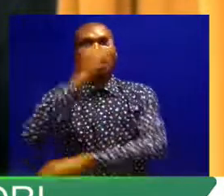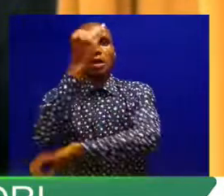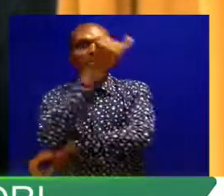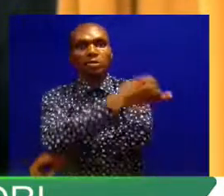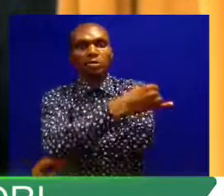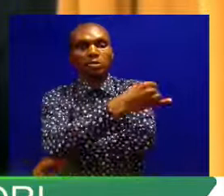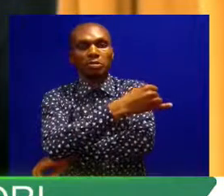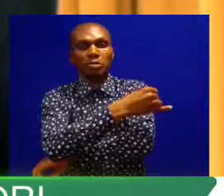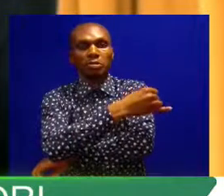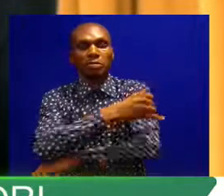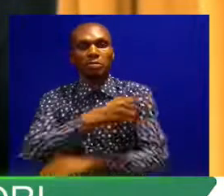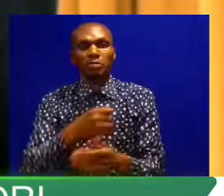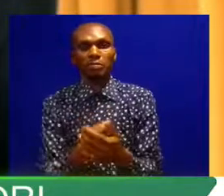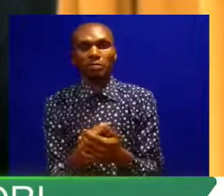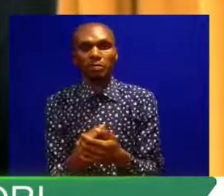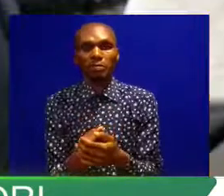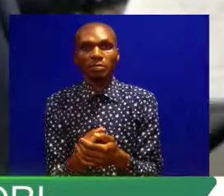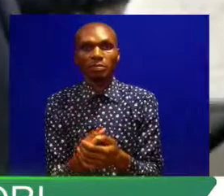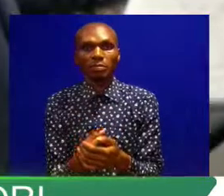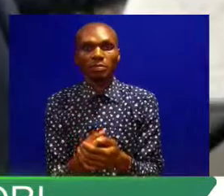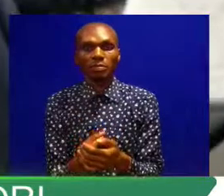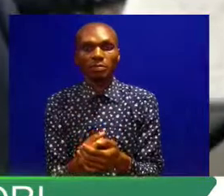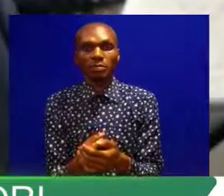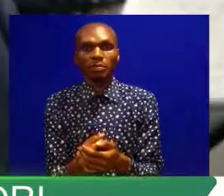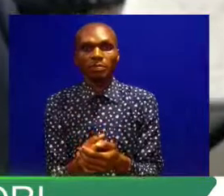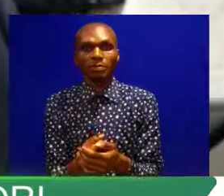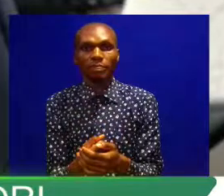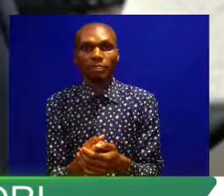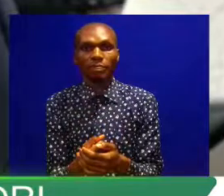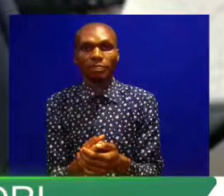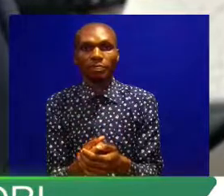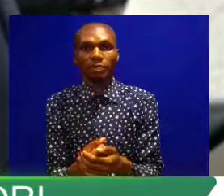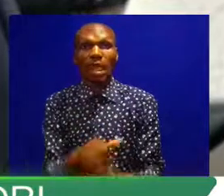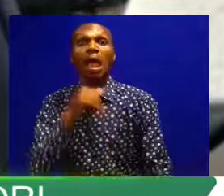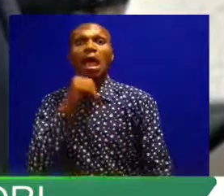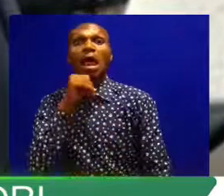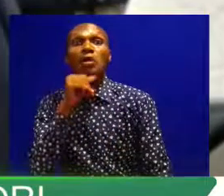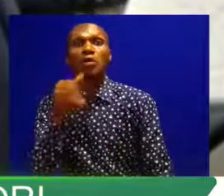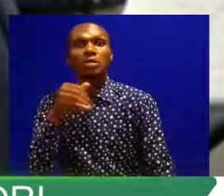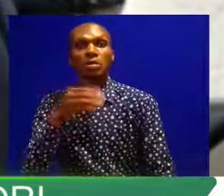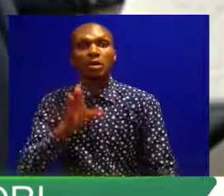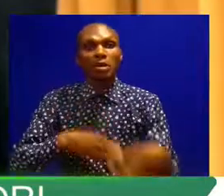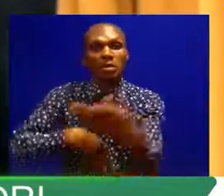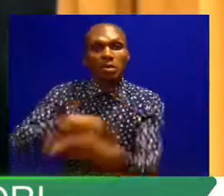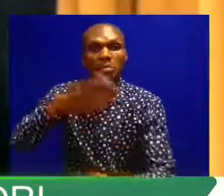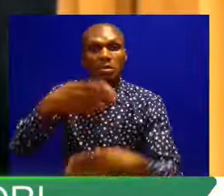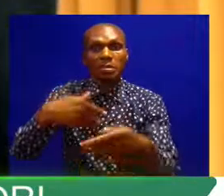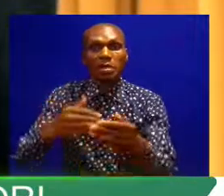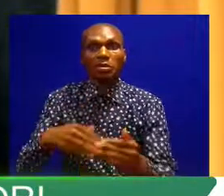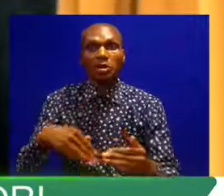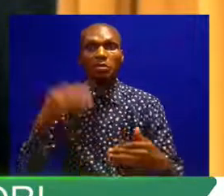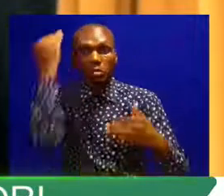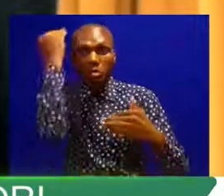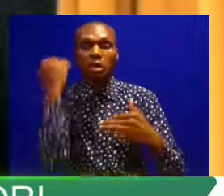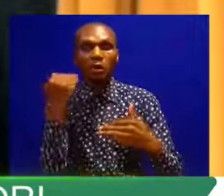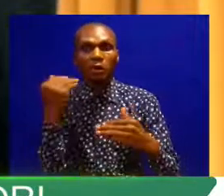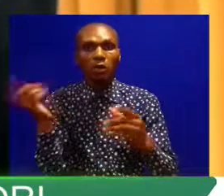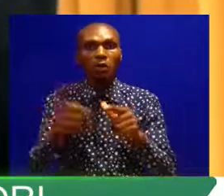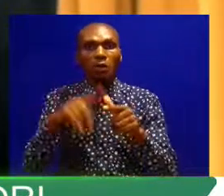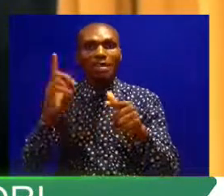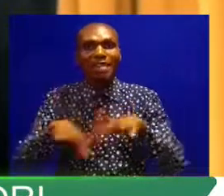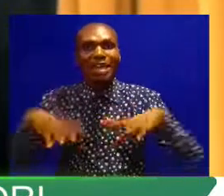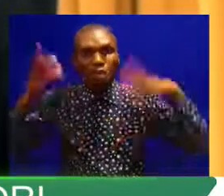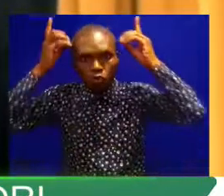these petitions It is not the business of the court to determine